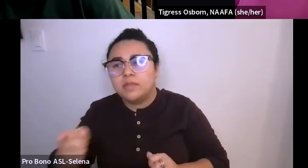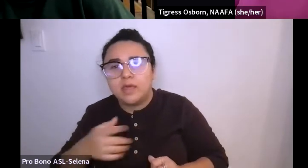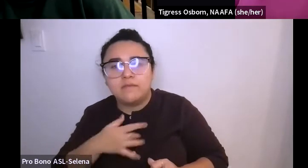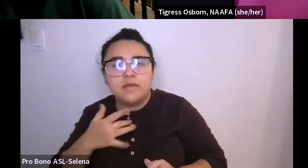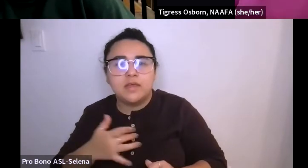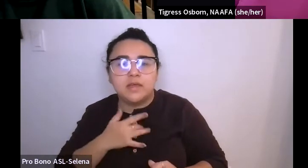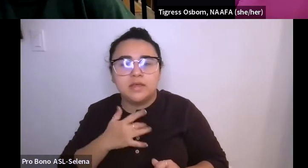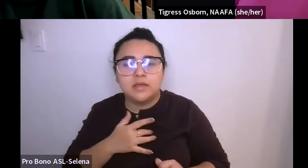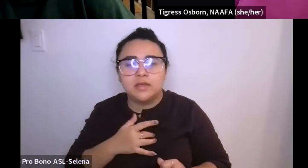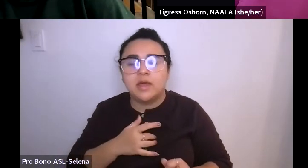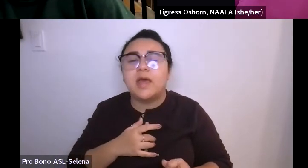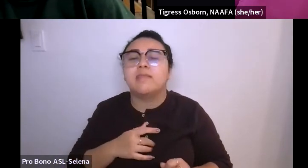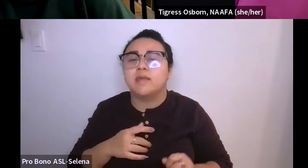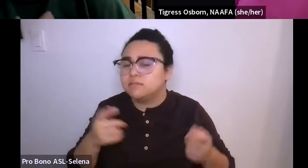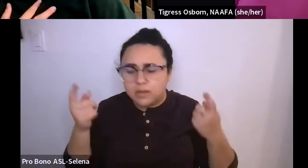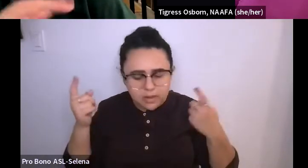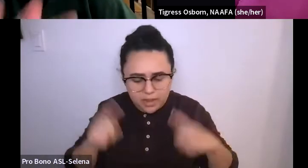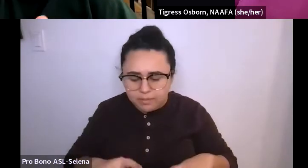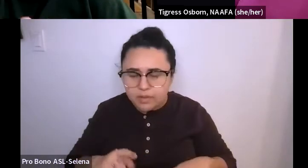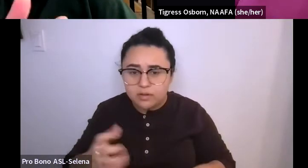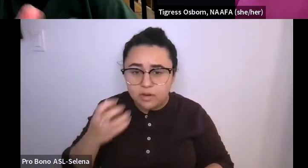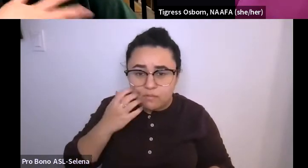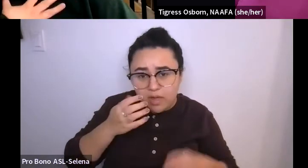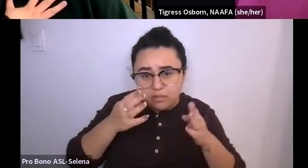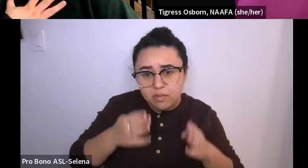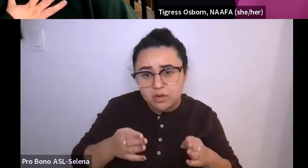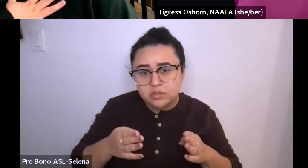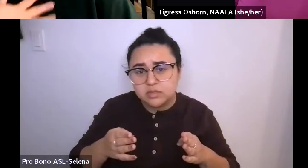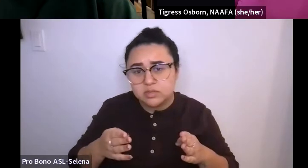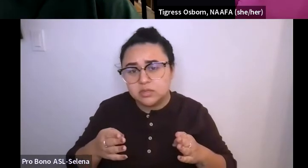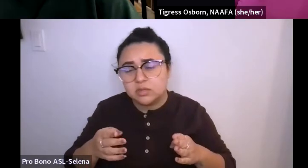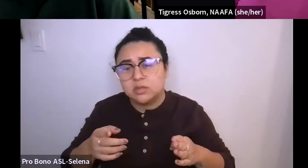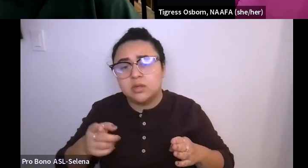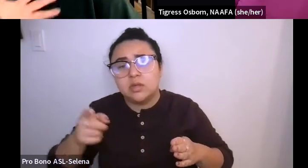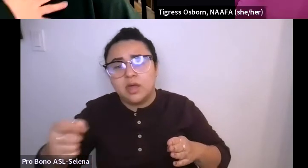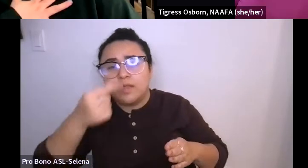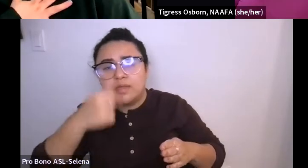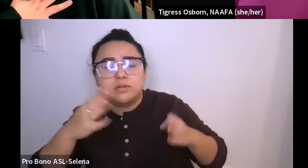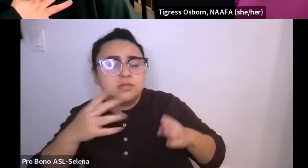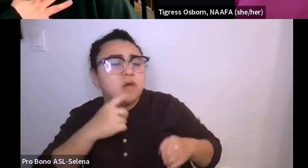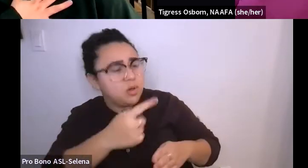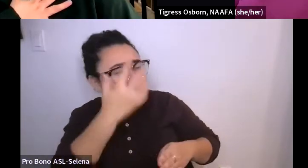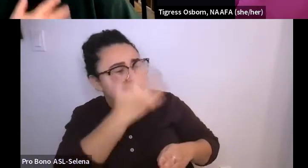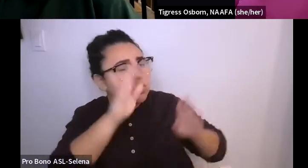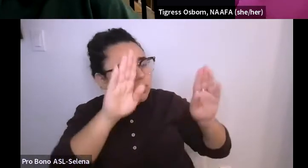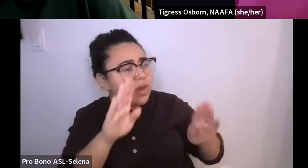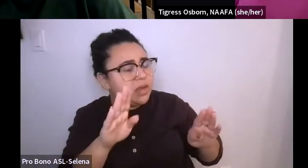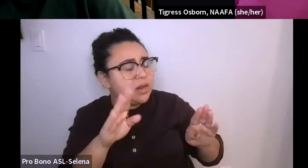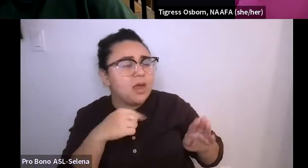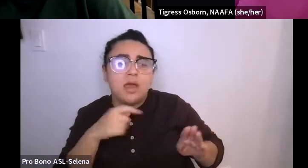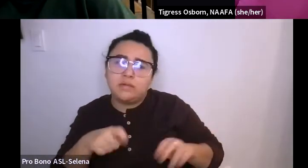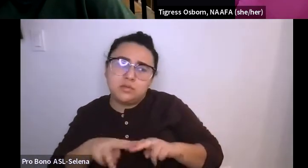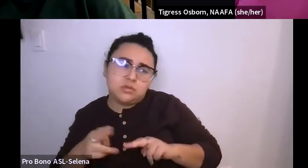thinner person say, yeah, you look great, but like, I just need to lose some weight because for my body, it doesn't. And